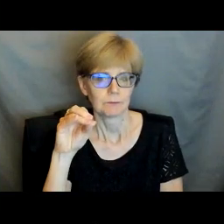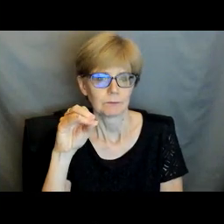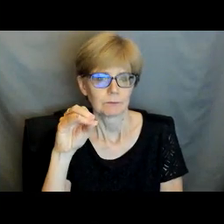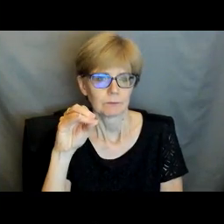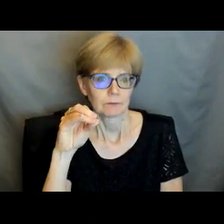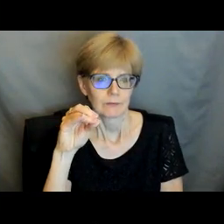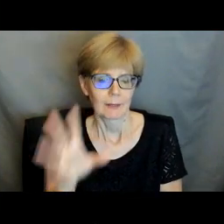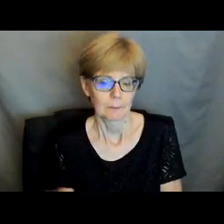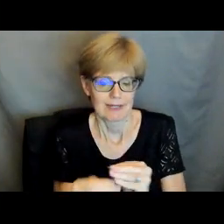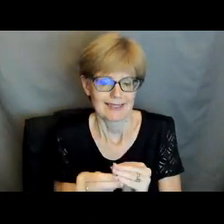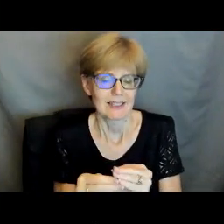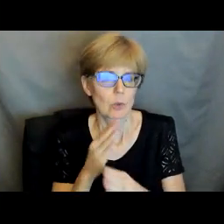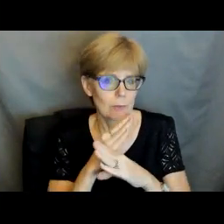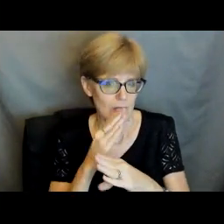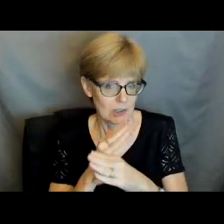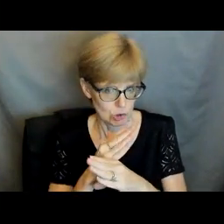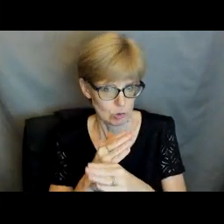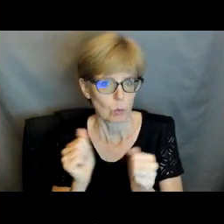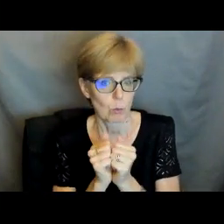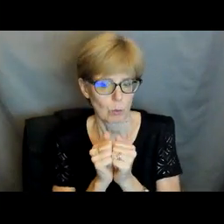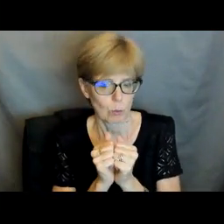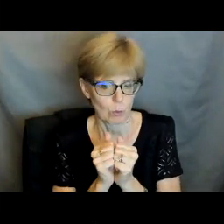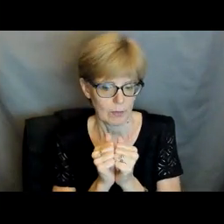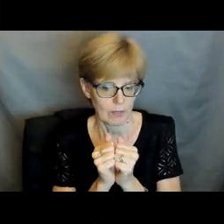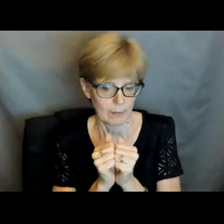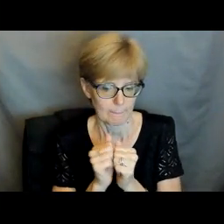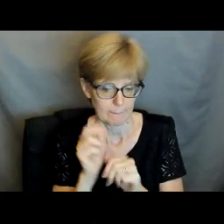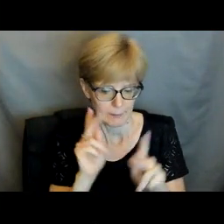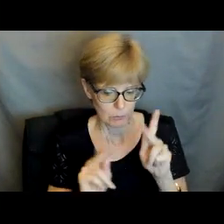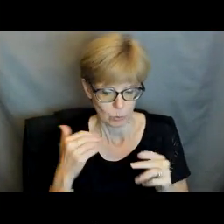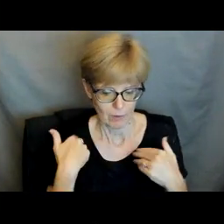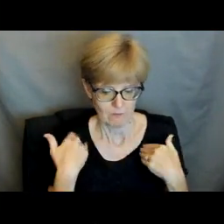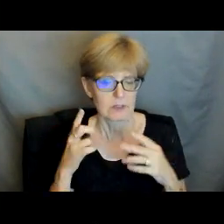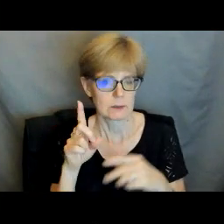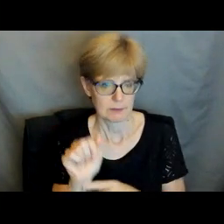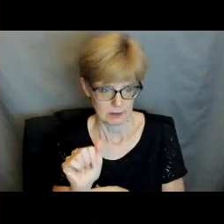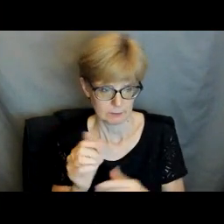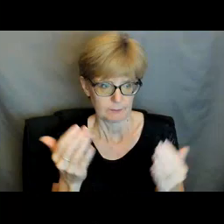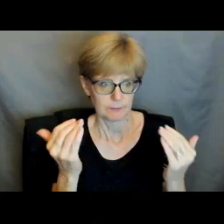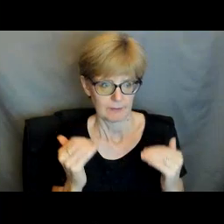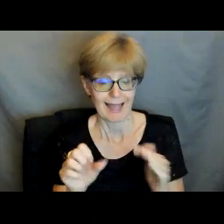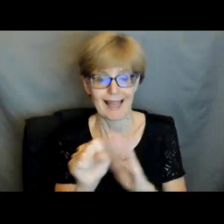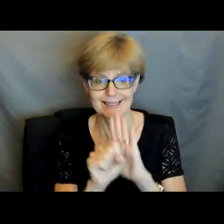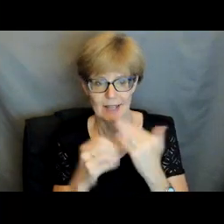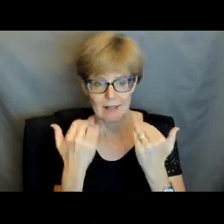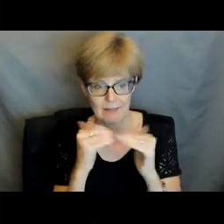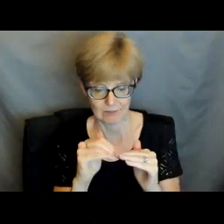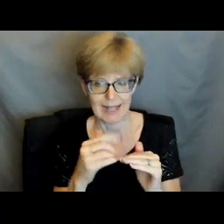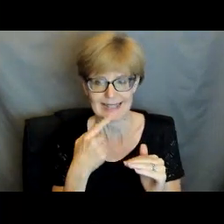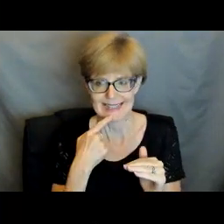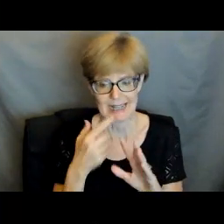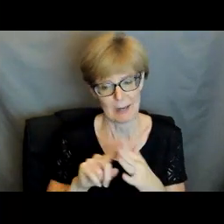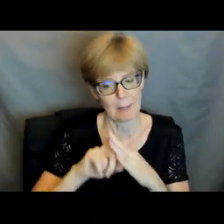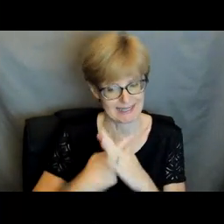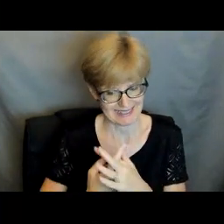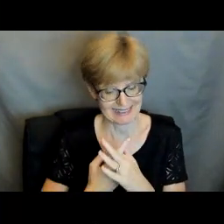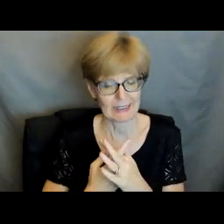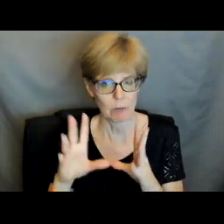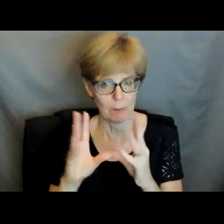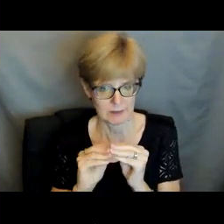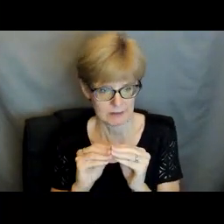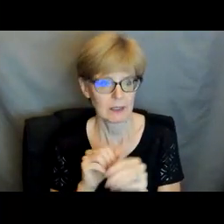additional protections for individuals with disabilities. At the state level, as I mentioned at the top of our program, it's the Pennsylvania